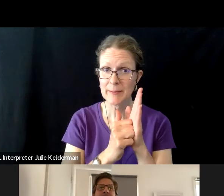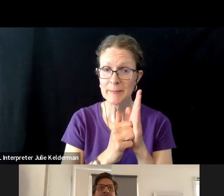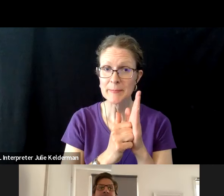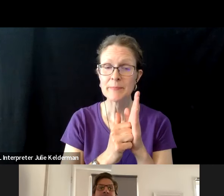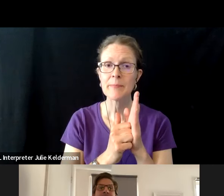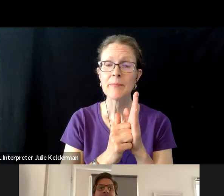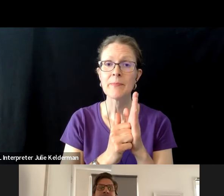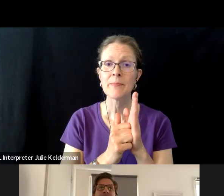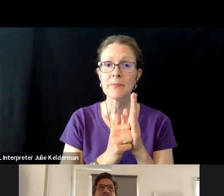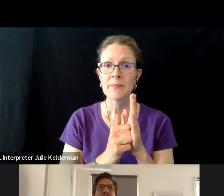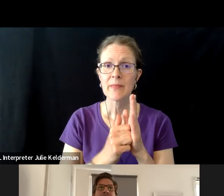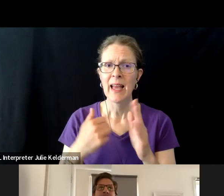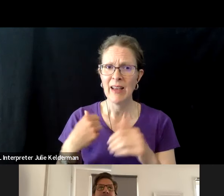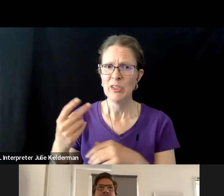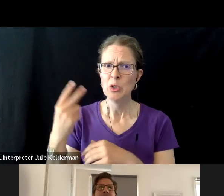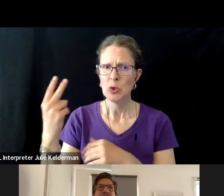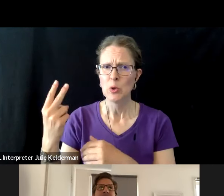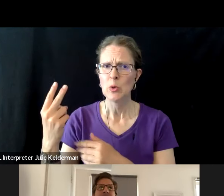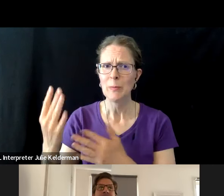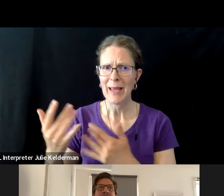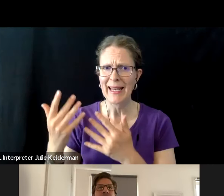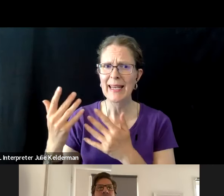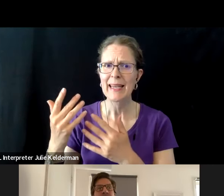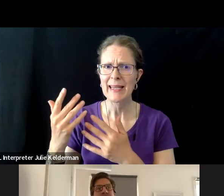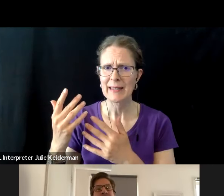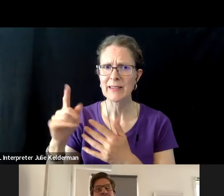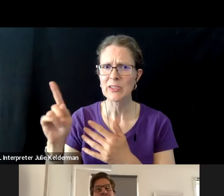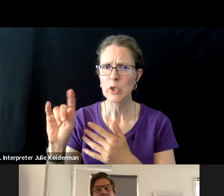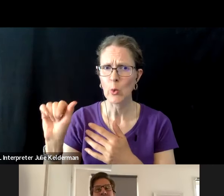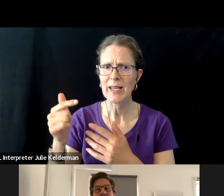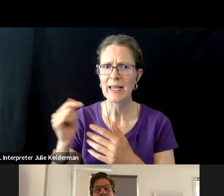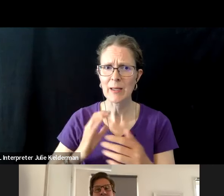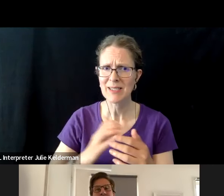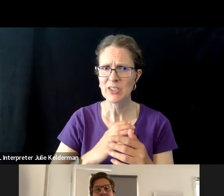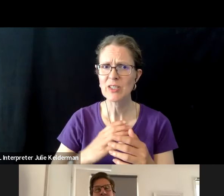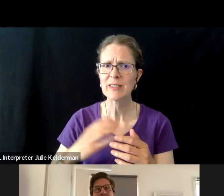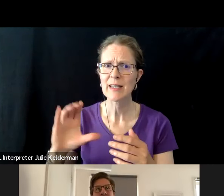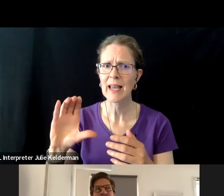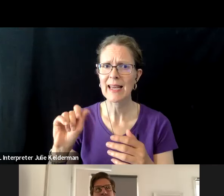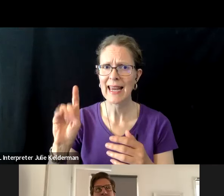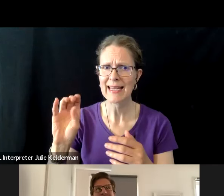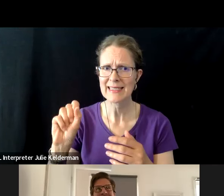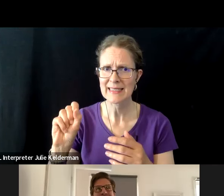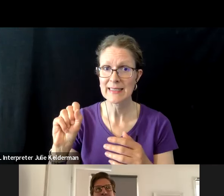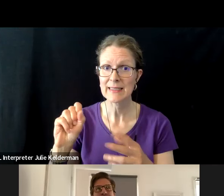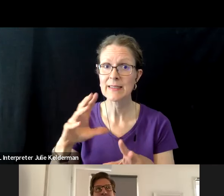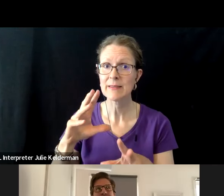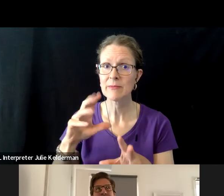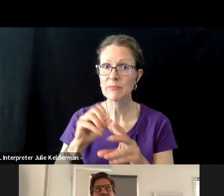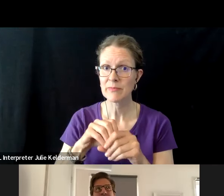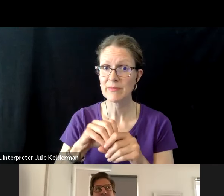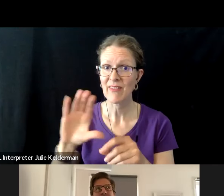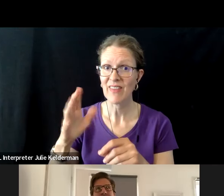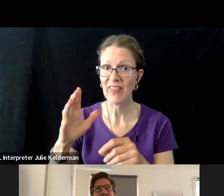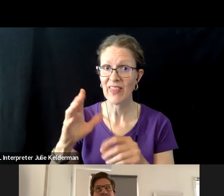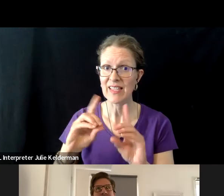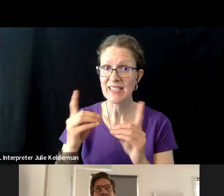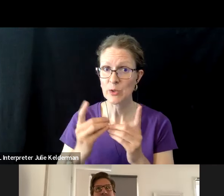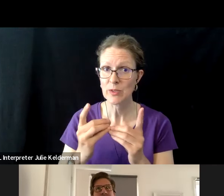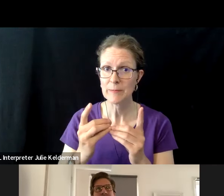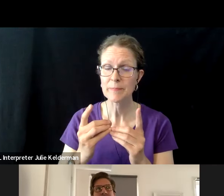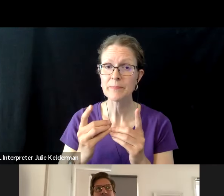only like two pending Board of Zoning Adjustment or Zoning Commission cases within 5th District in